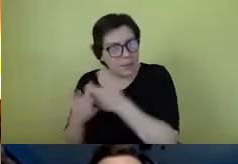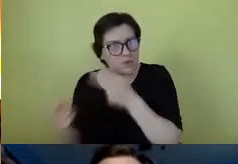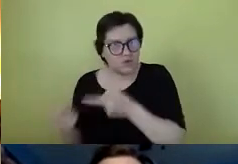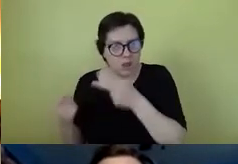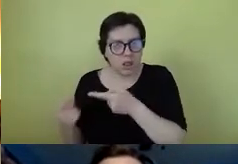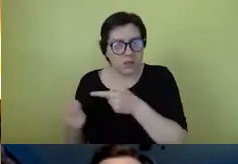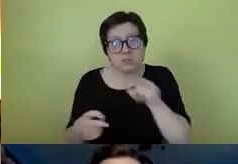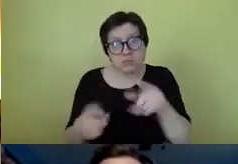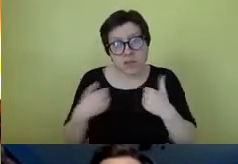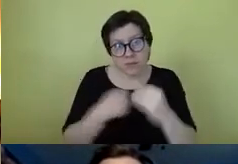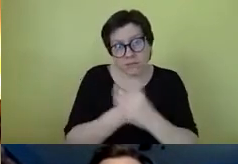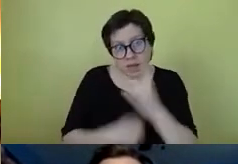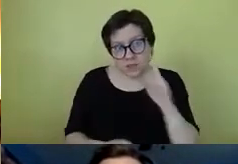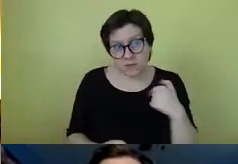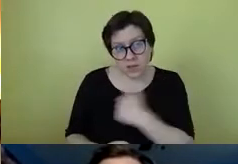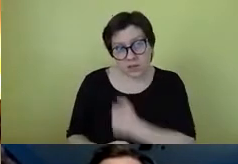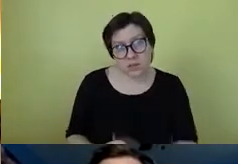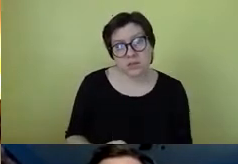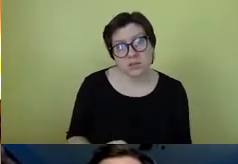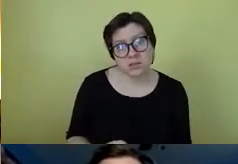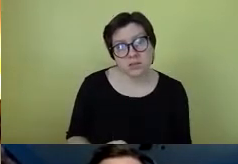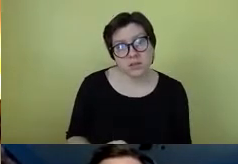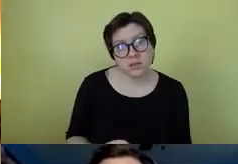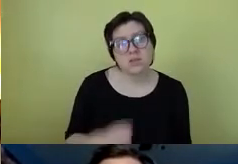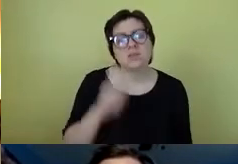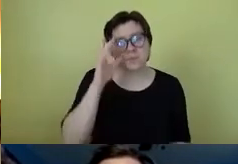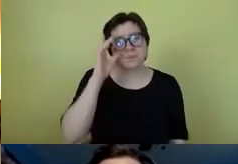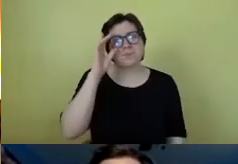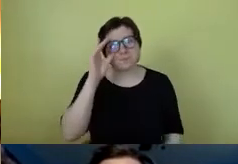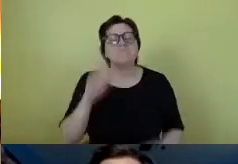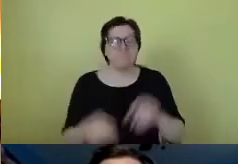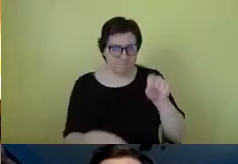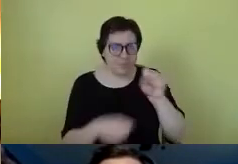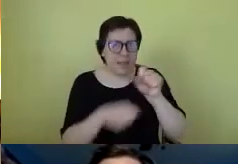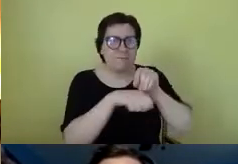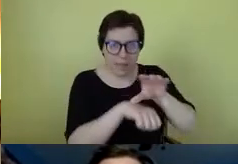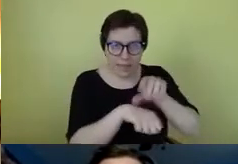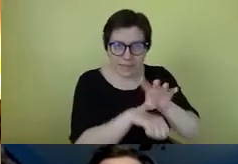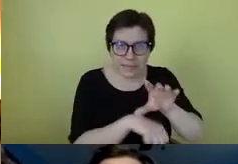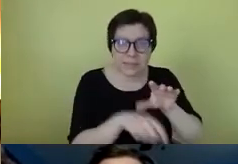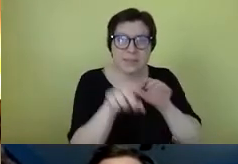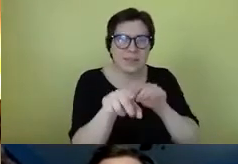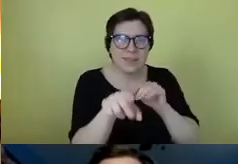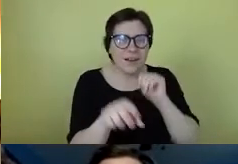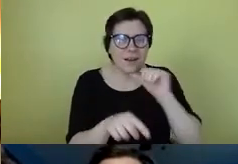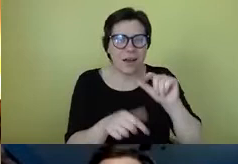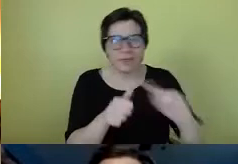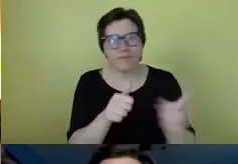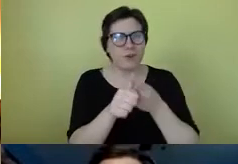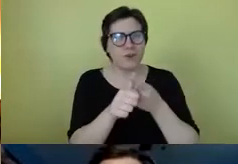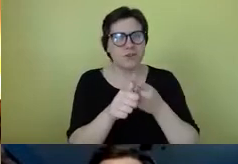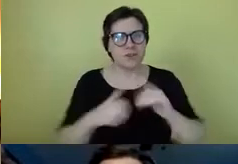So what advice would you have? Well, first of all, the advice, Sarah, that I would say is that you're not the first young